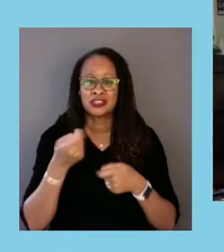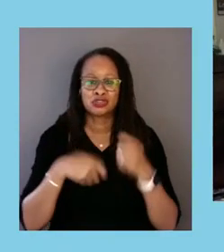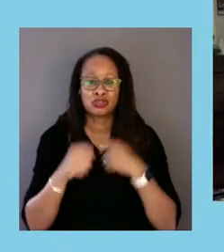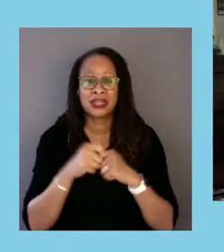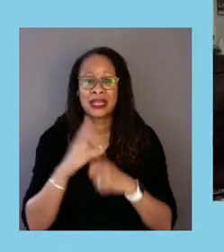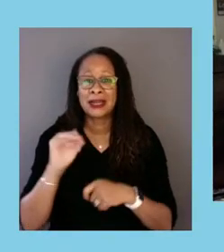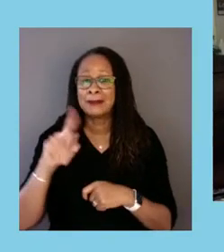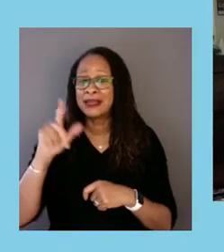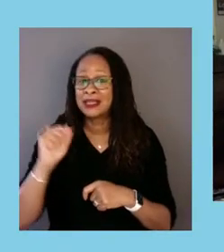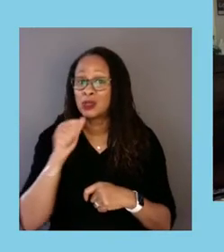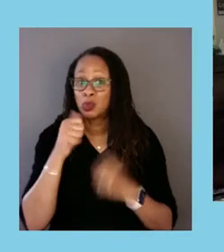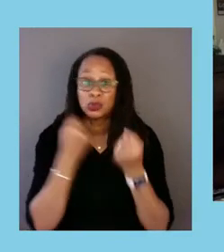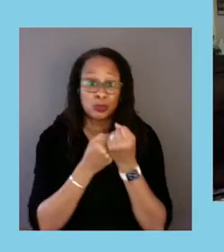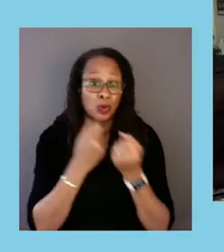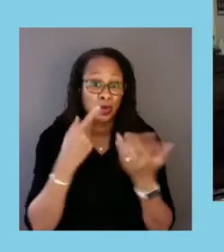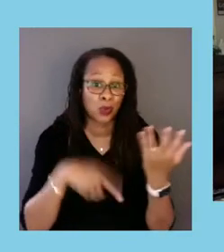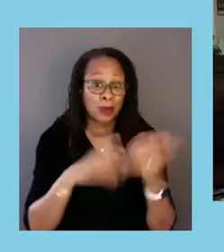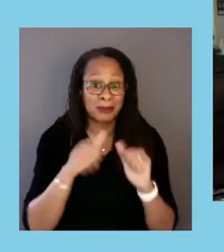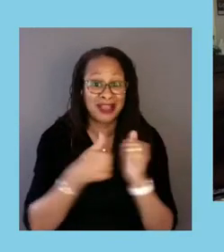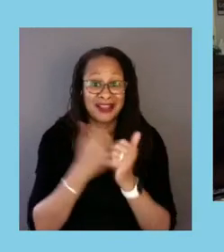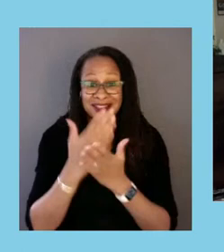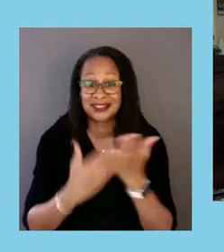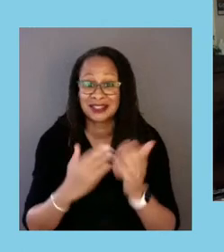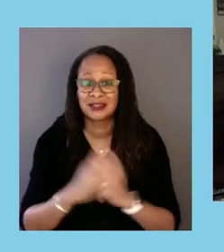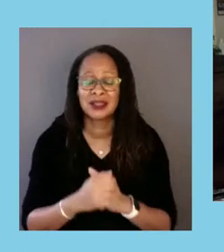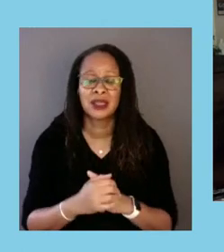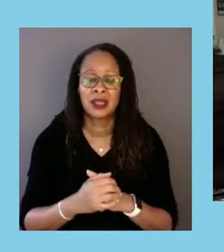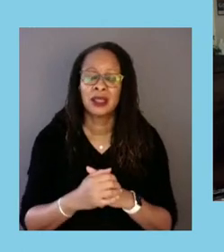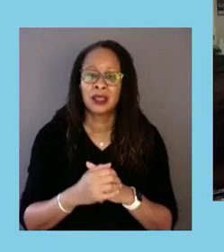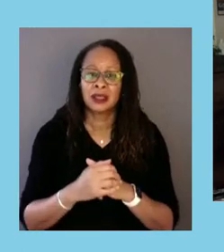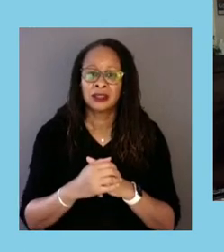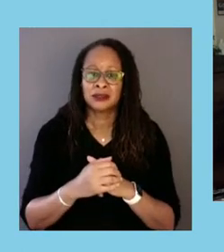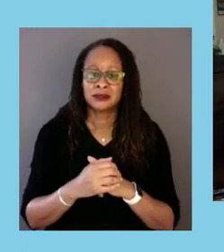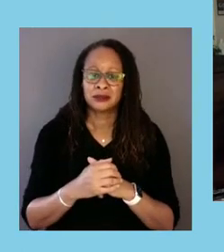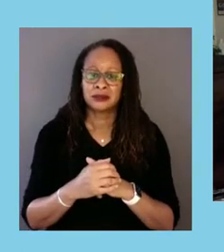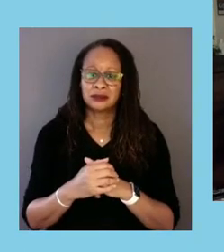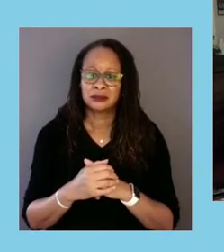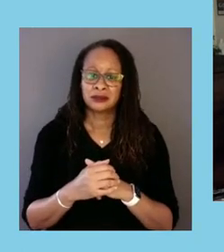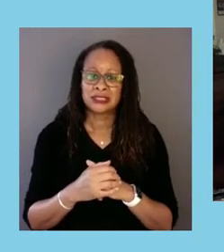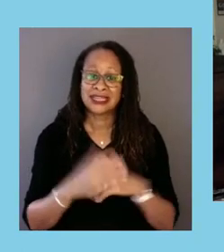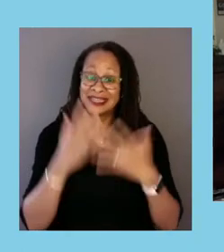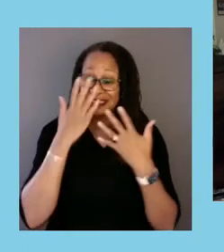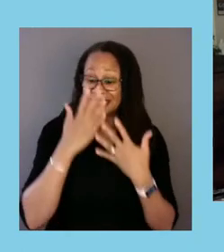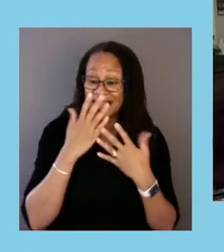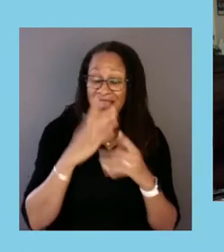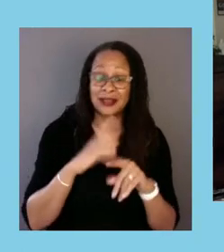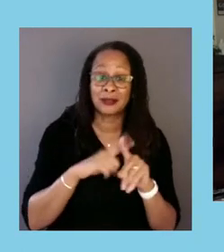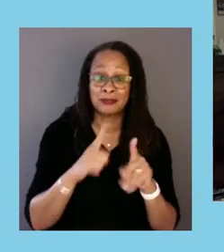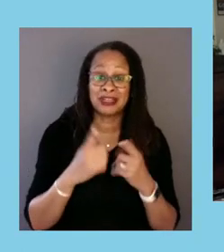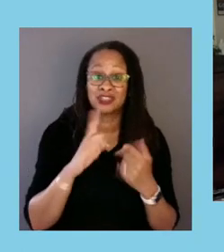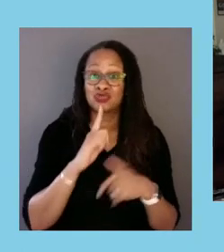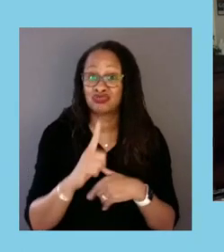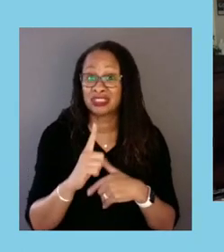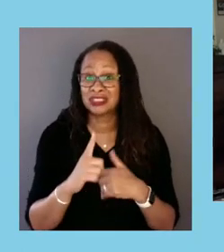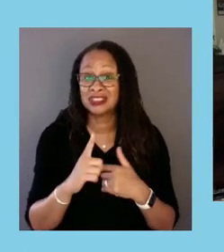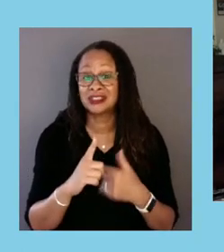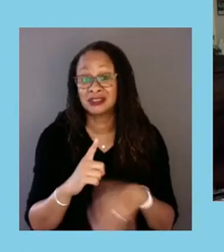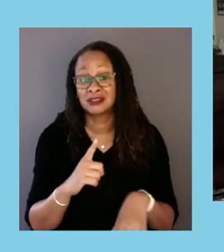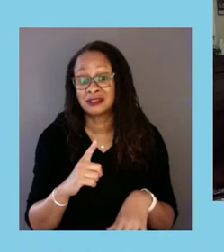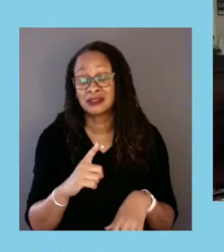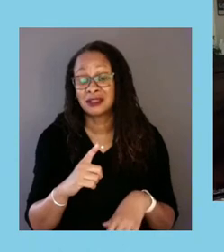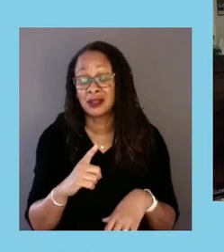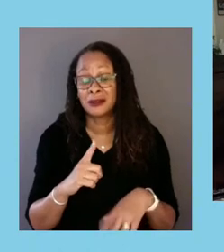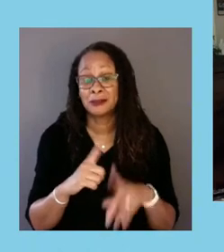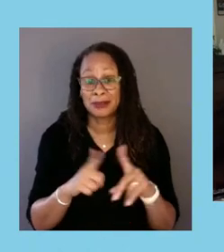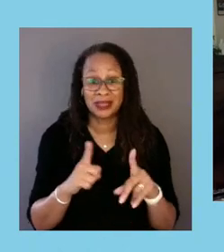what behind the scenes. I mean, it's sad, but it's also true that it's incumbent among you guys who are in the media to